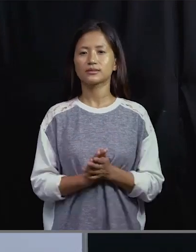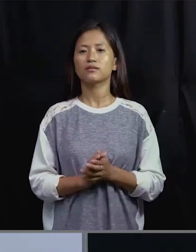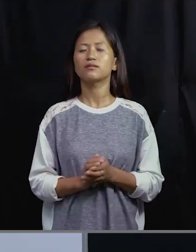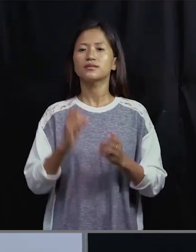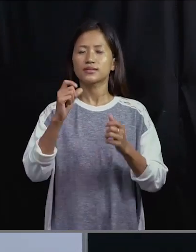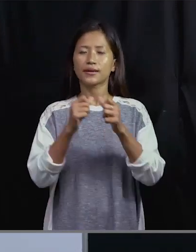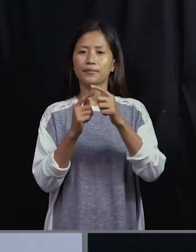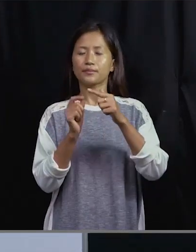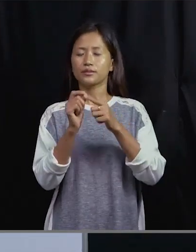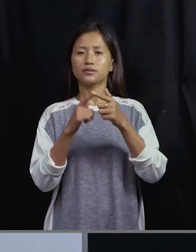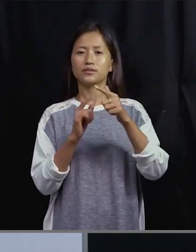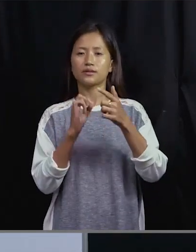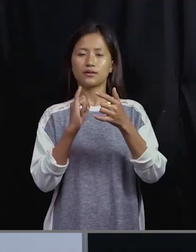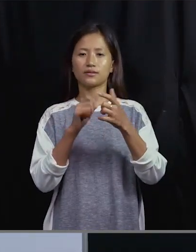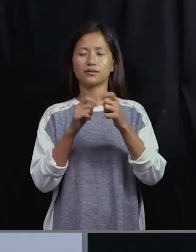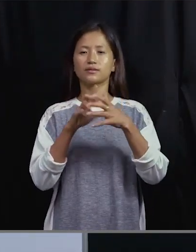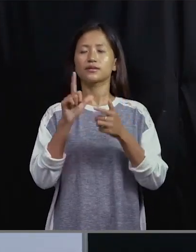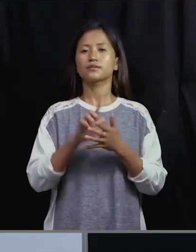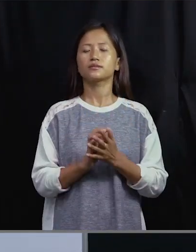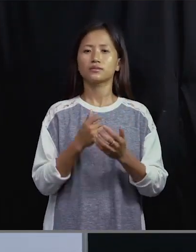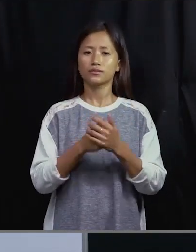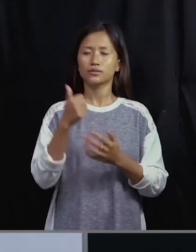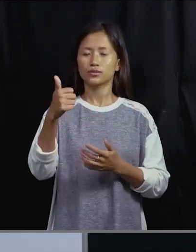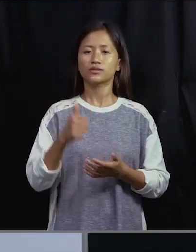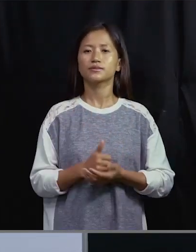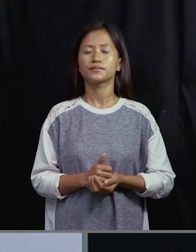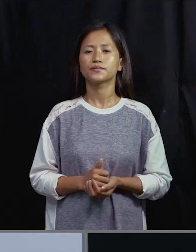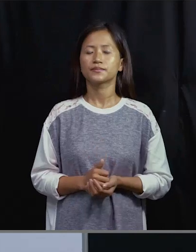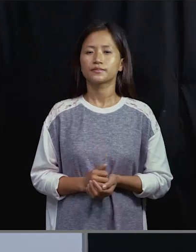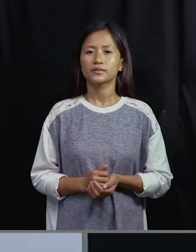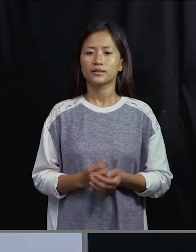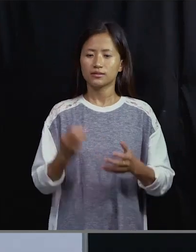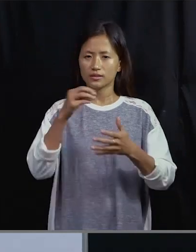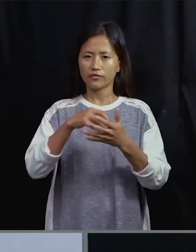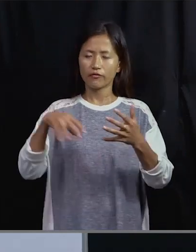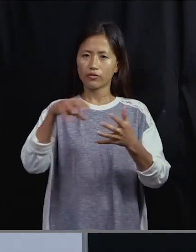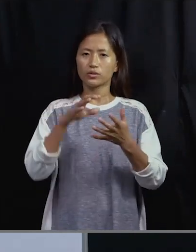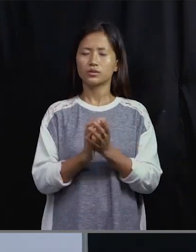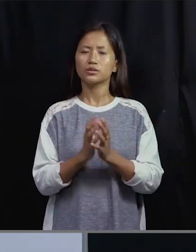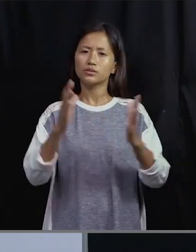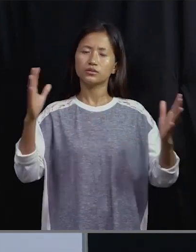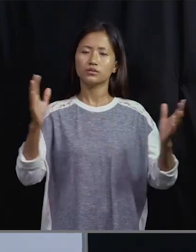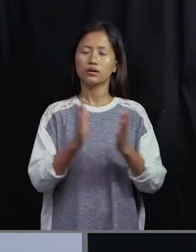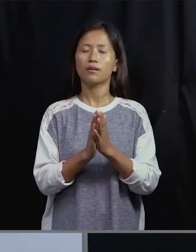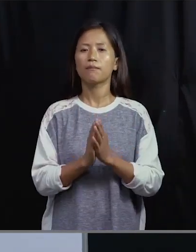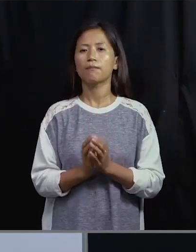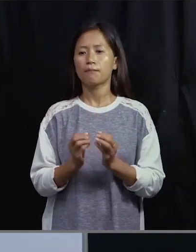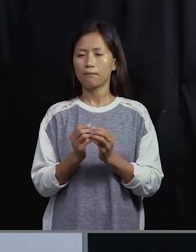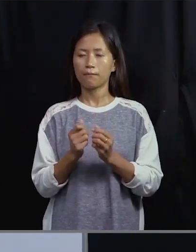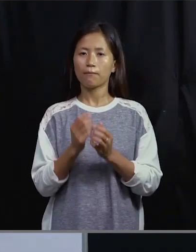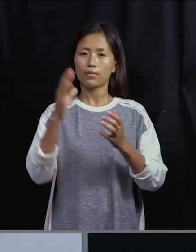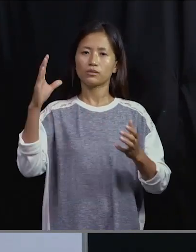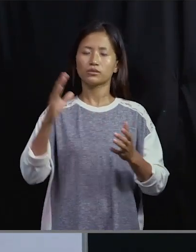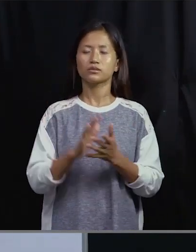Then what is the other, why is it called as capital goods? Because it involves huge amount to buy those equipments, isn't it?